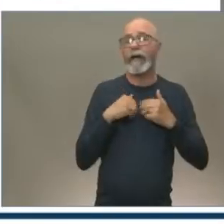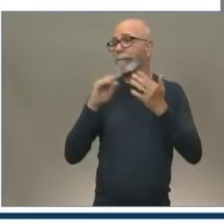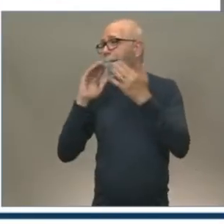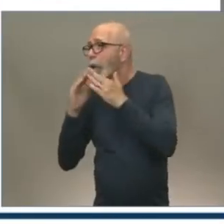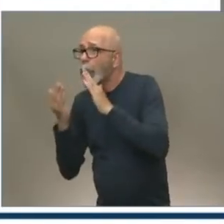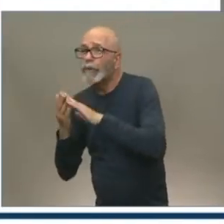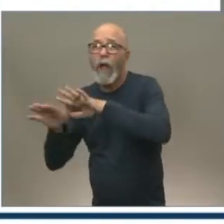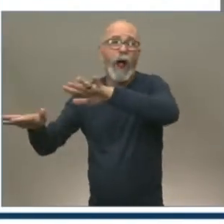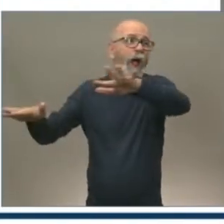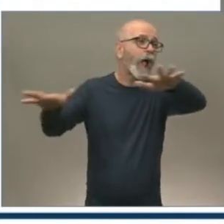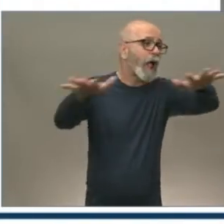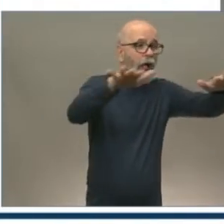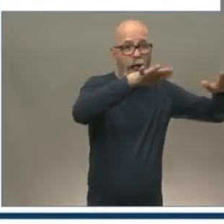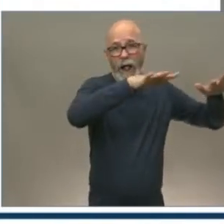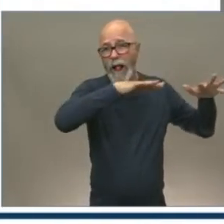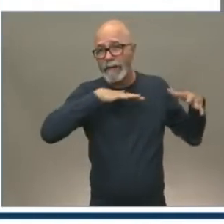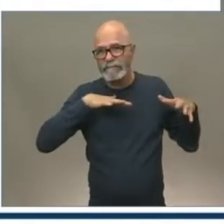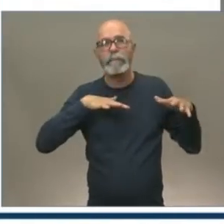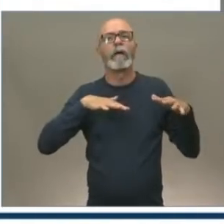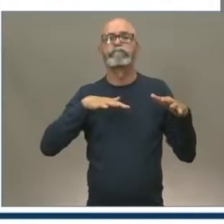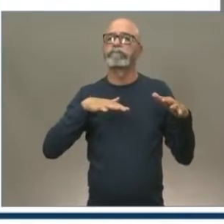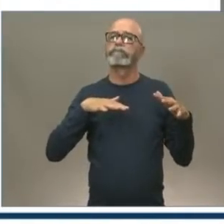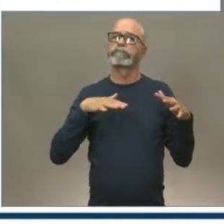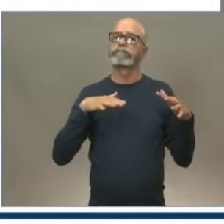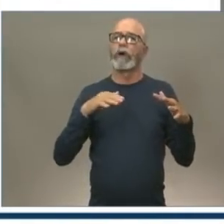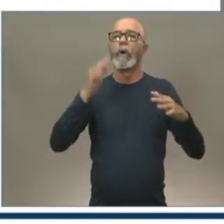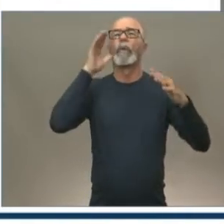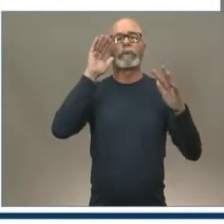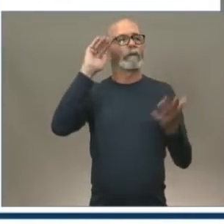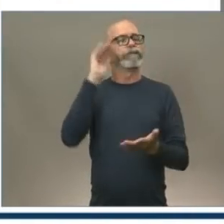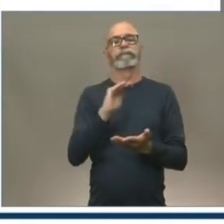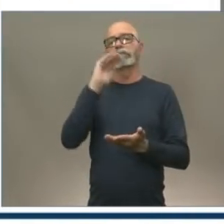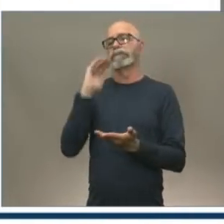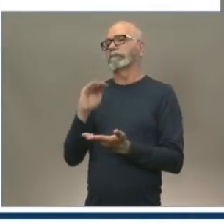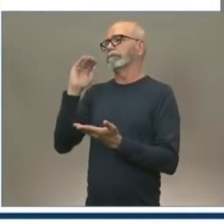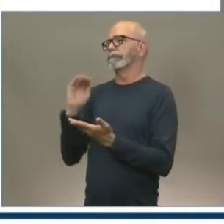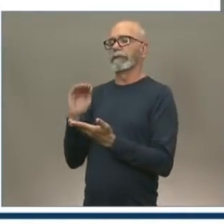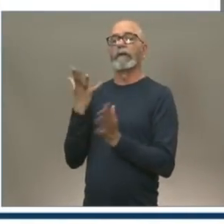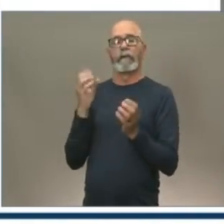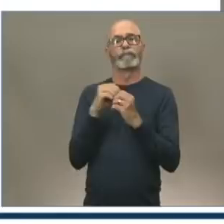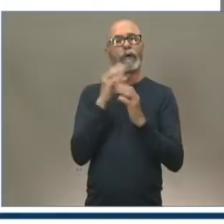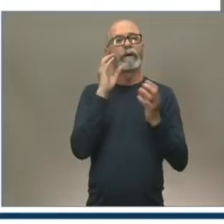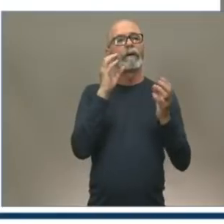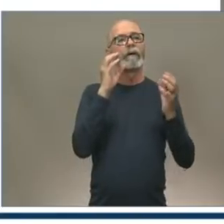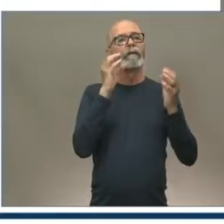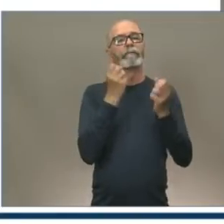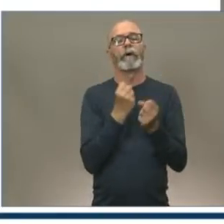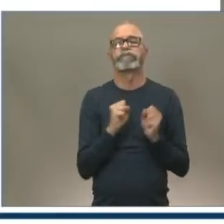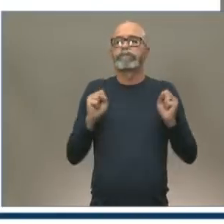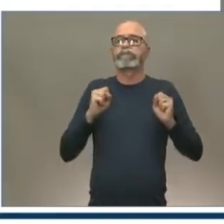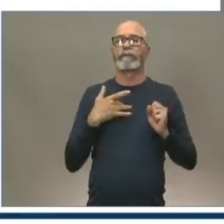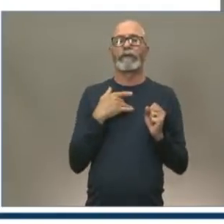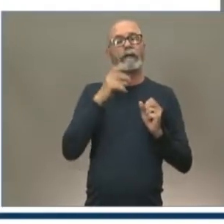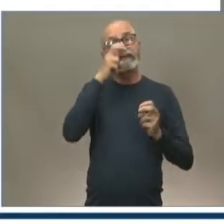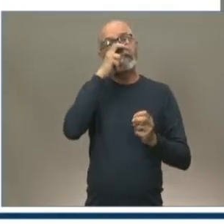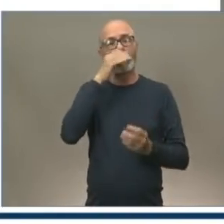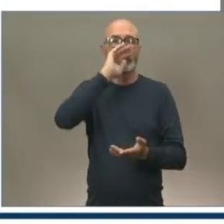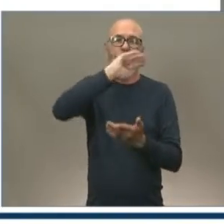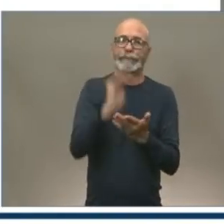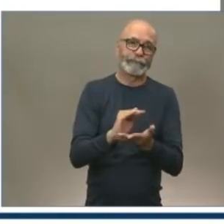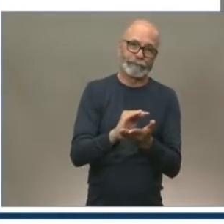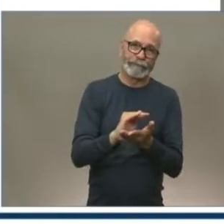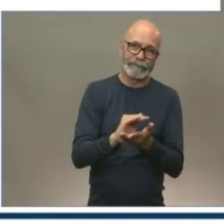need stronger, broader public health restrictions. We are asking Nova Scotians to once again step up to the